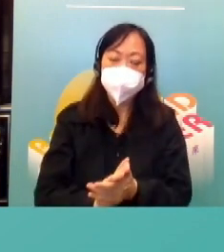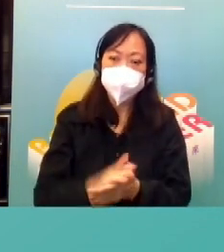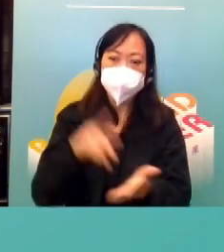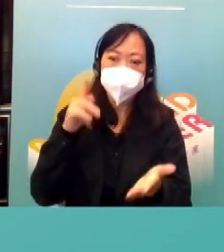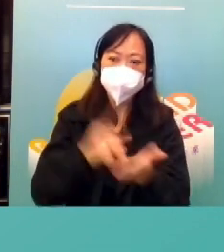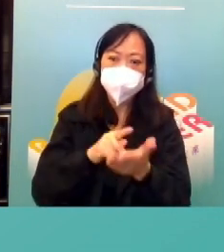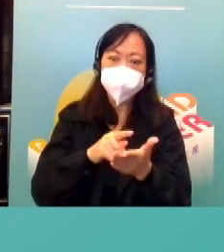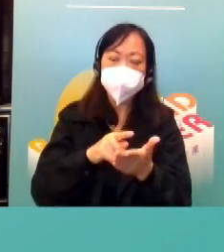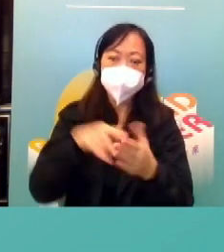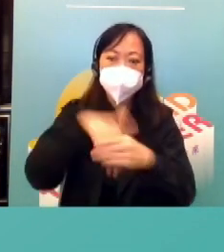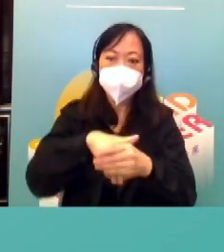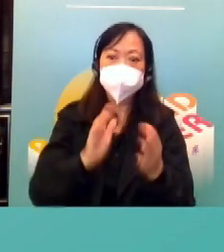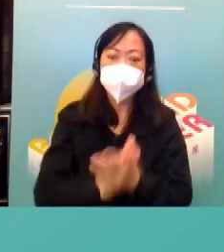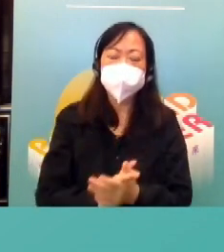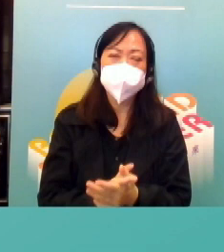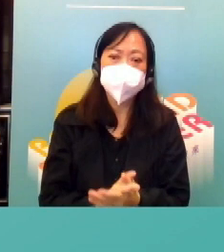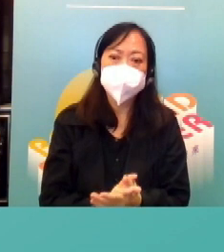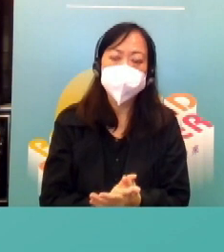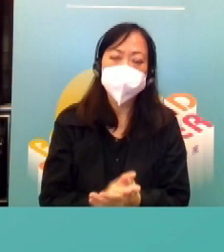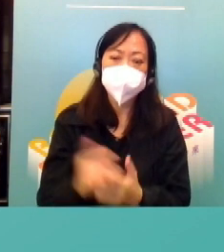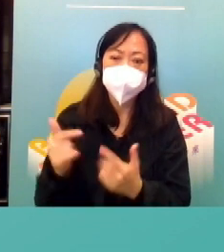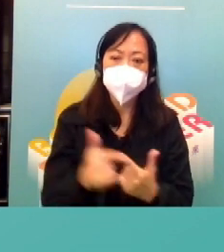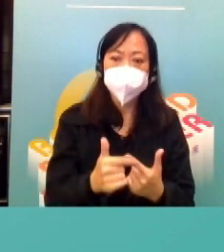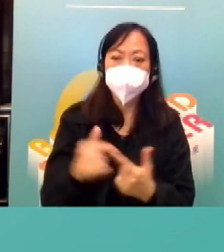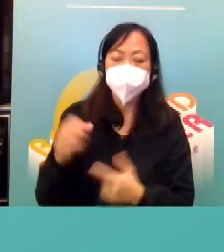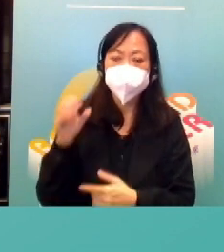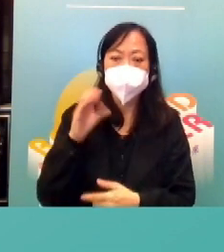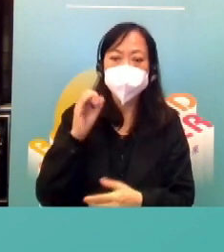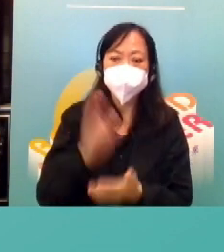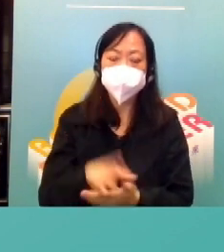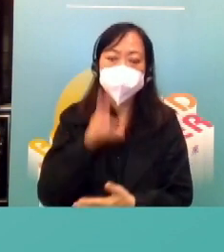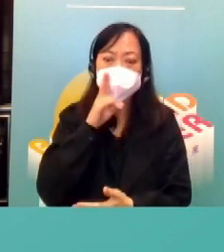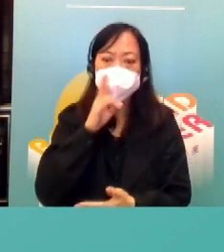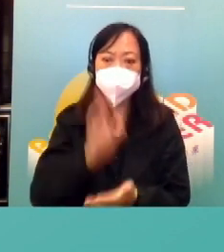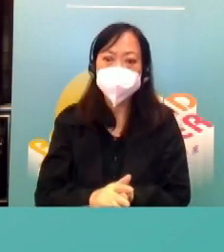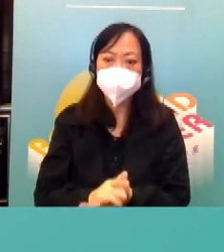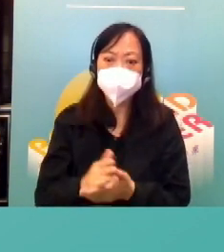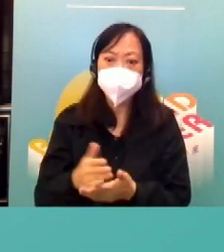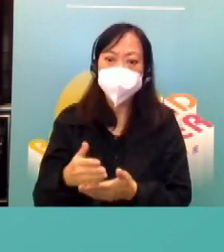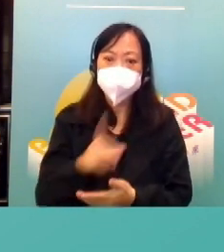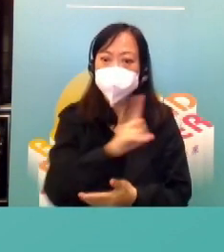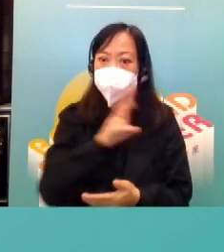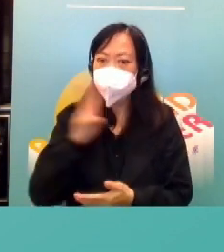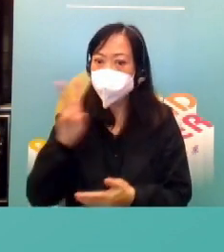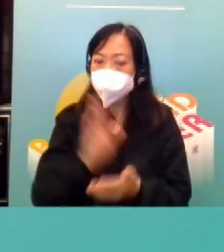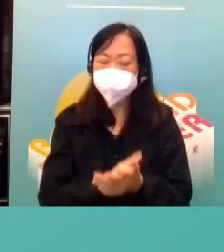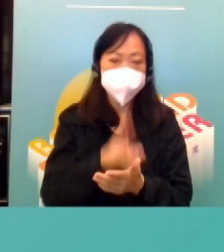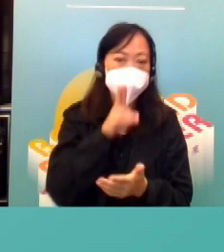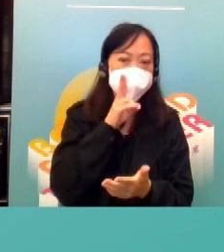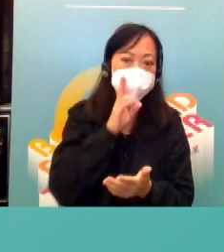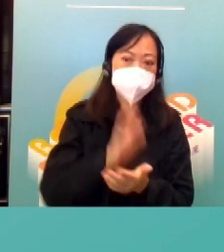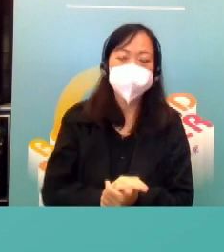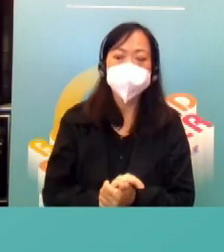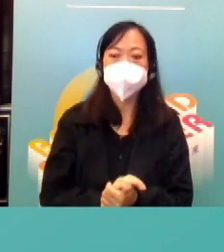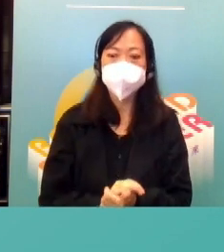now will go through and give you some examples of the first two, and then the last bit of my segment, I'll go into a little bit